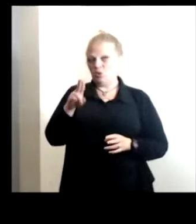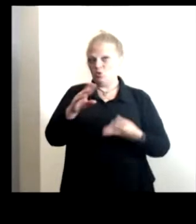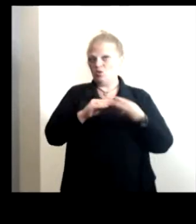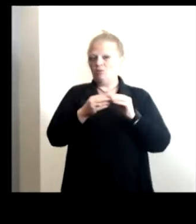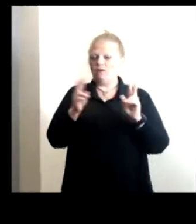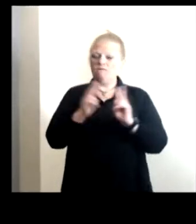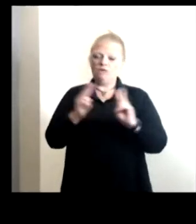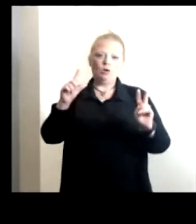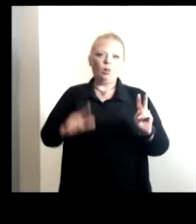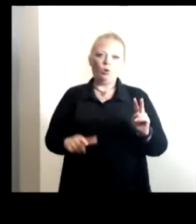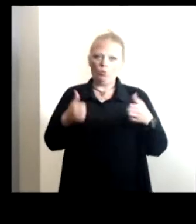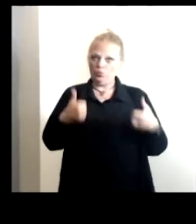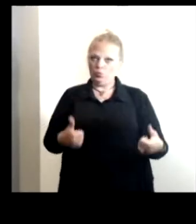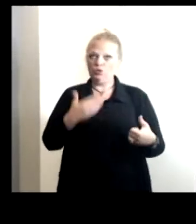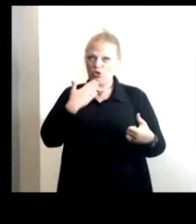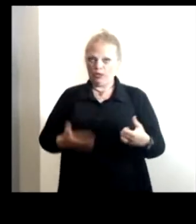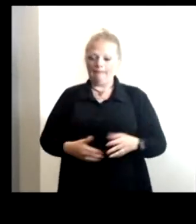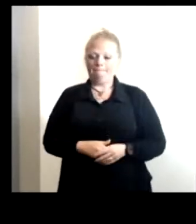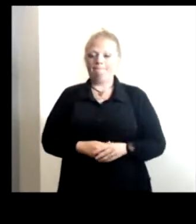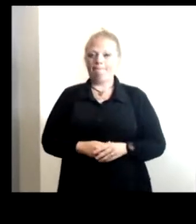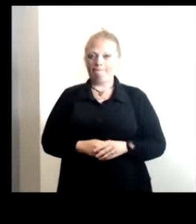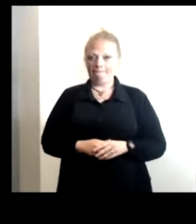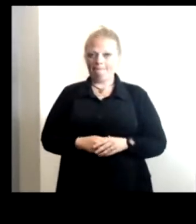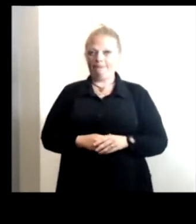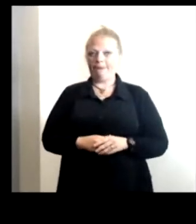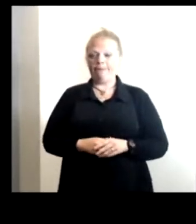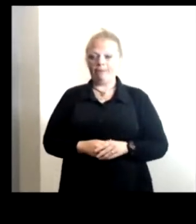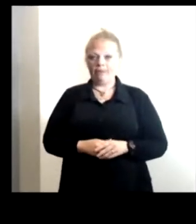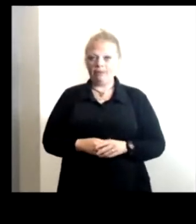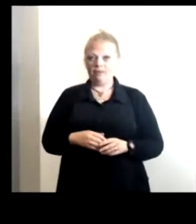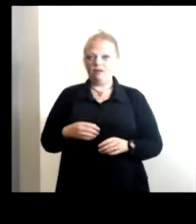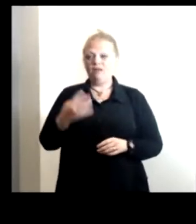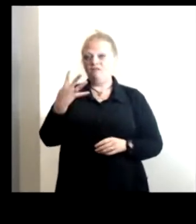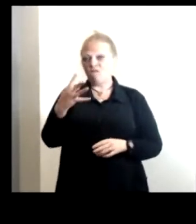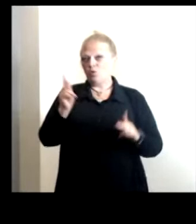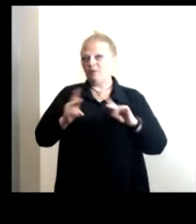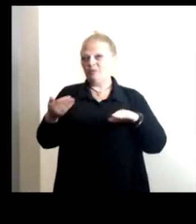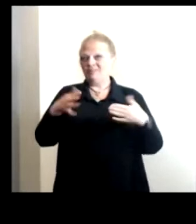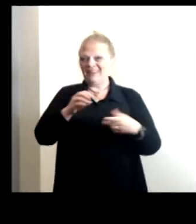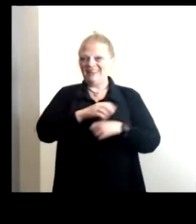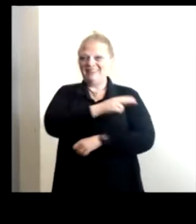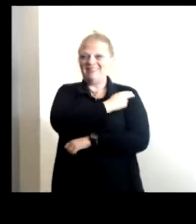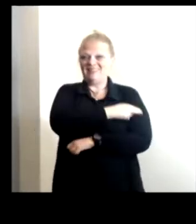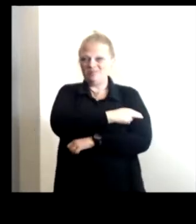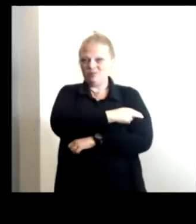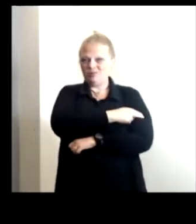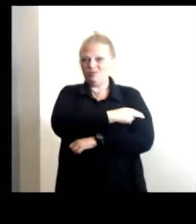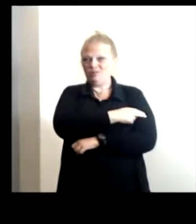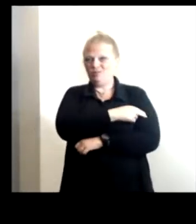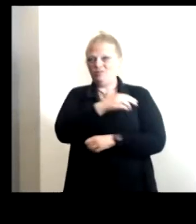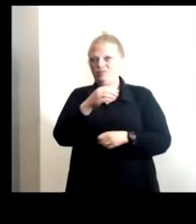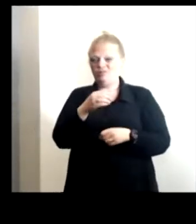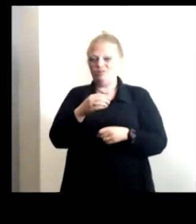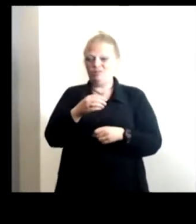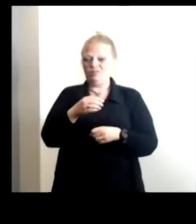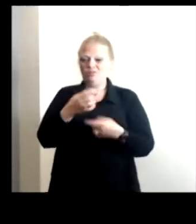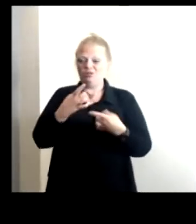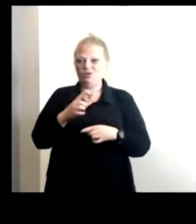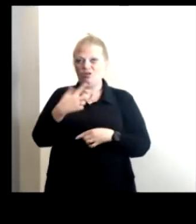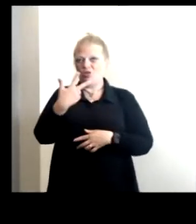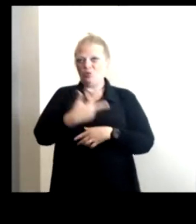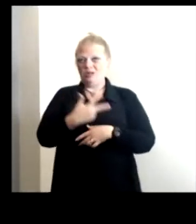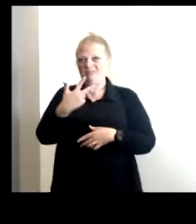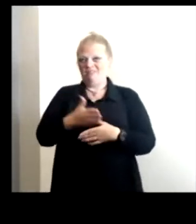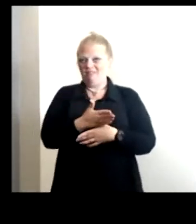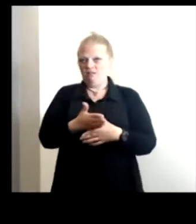still very low. That's a good thing. As I noted, there were 4 people who died in the hospital in a 3-day period, 2